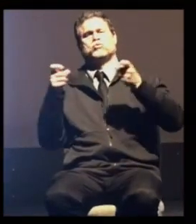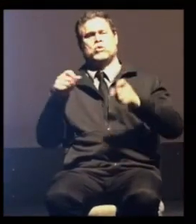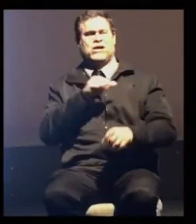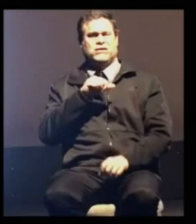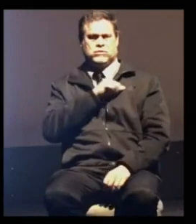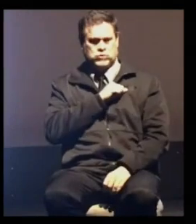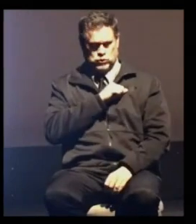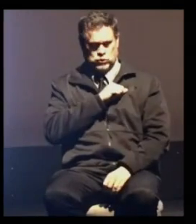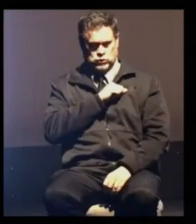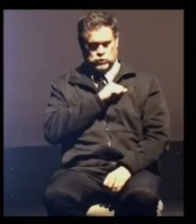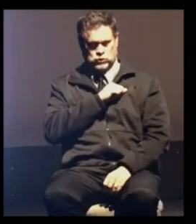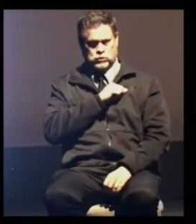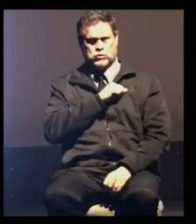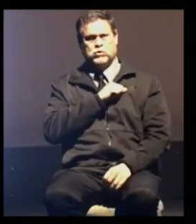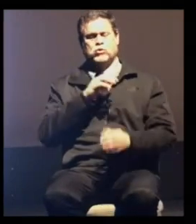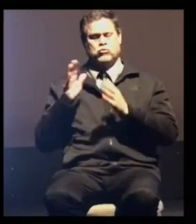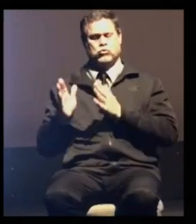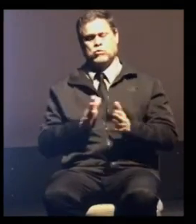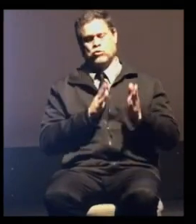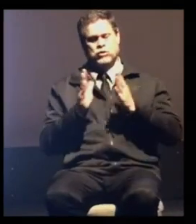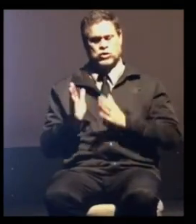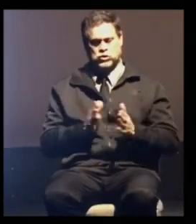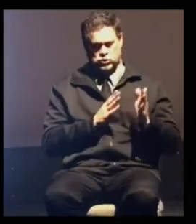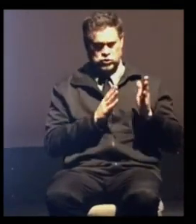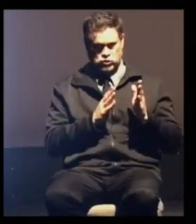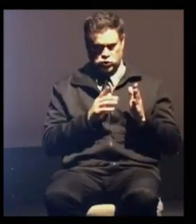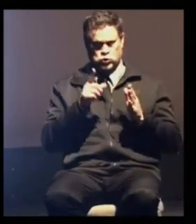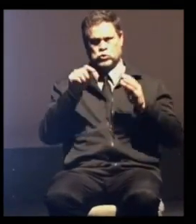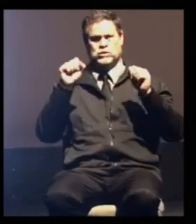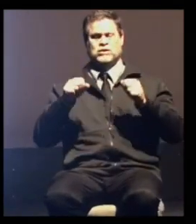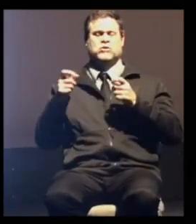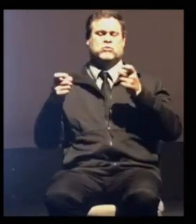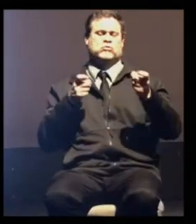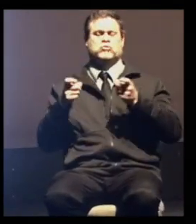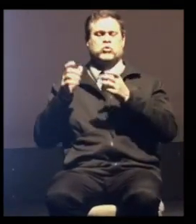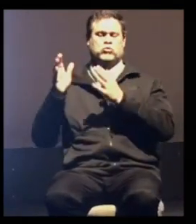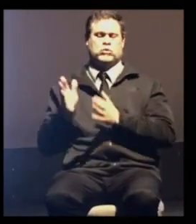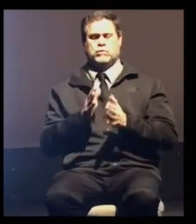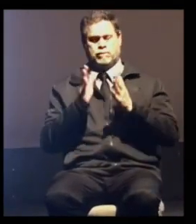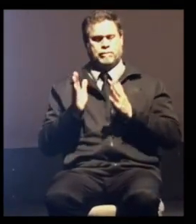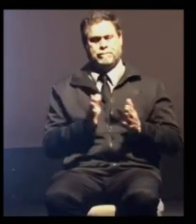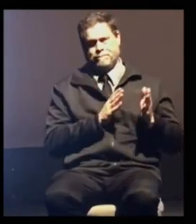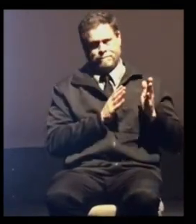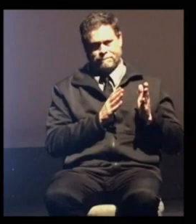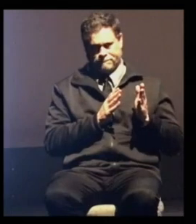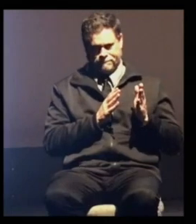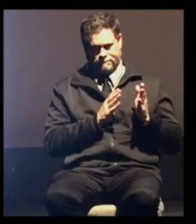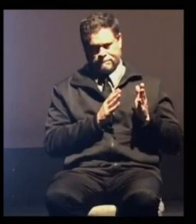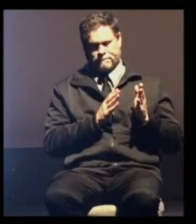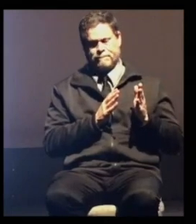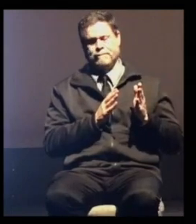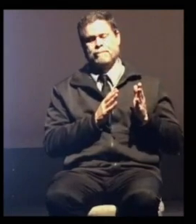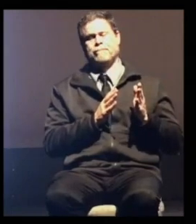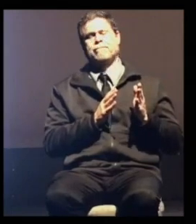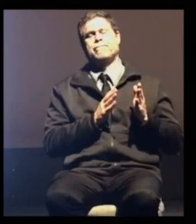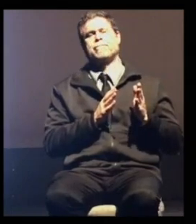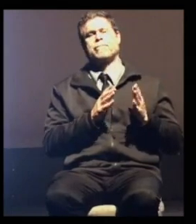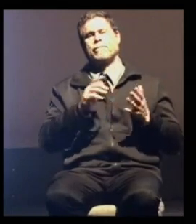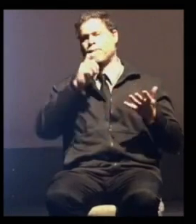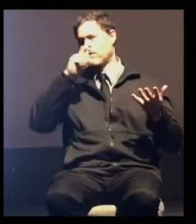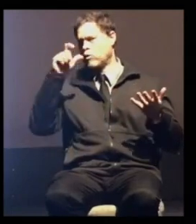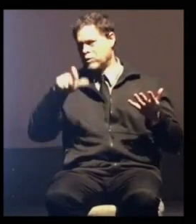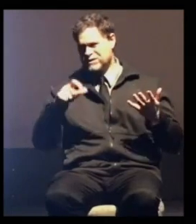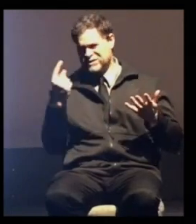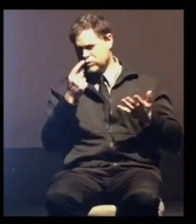attitude. Your preparation. You can control your preparation. Okay, you don't